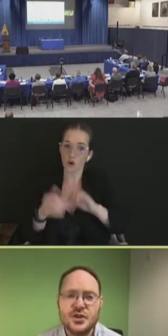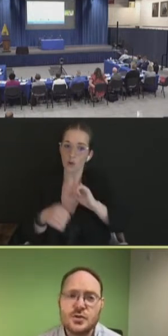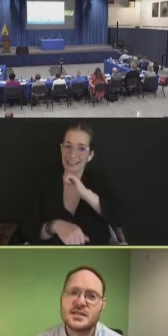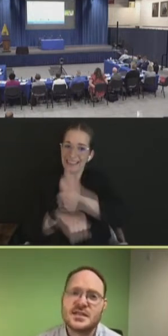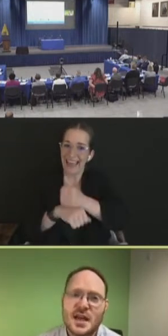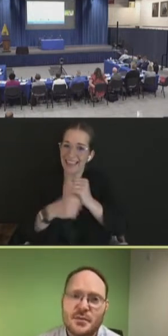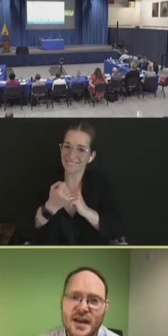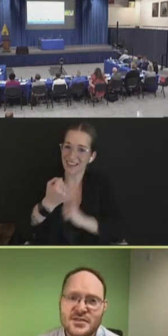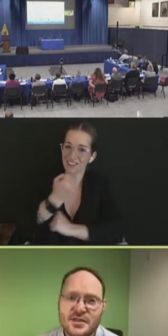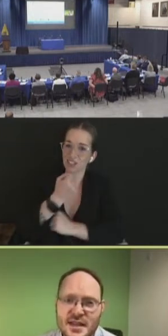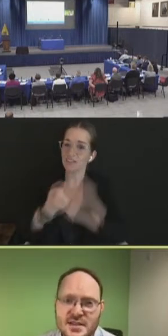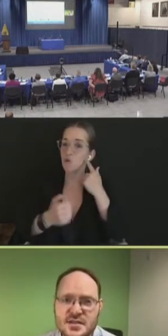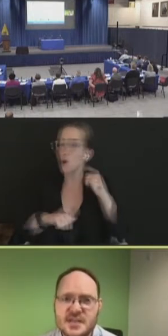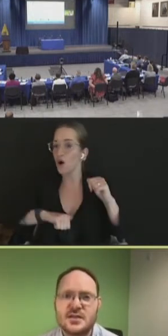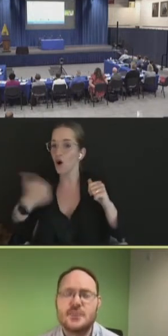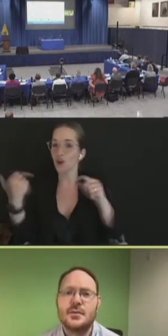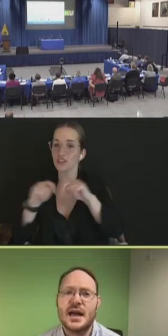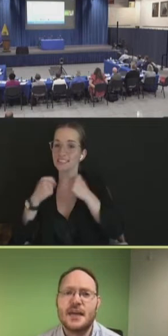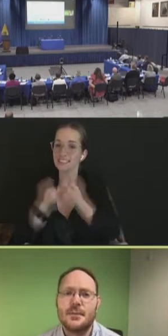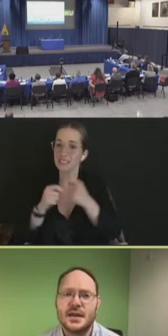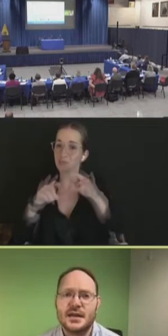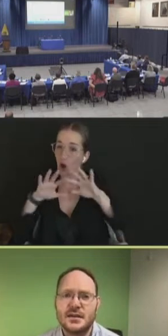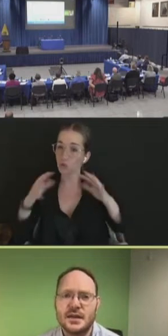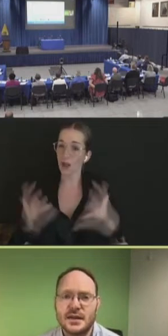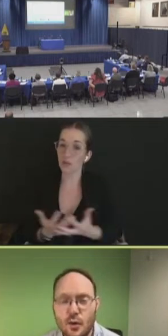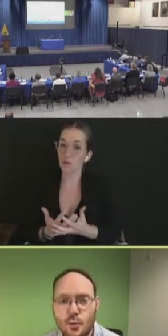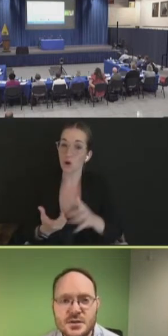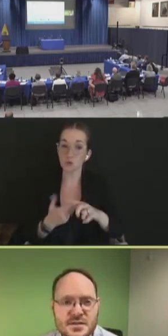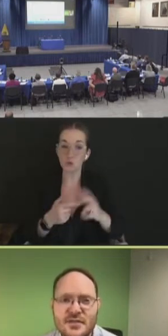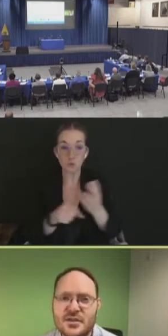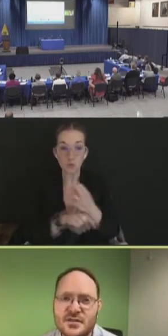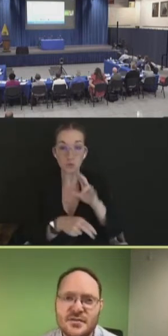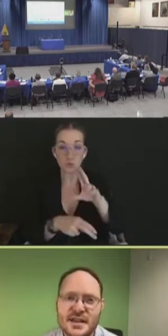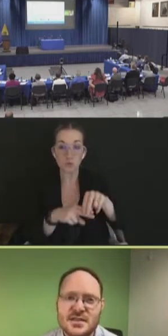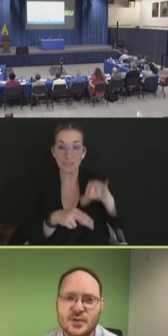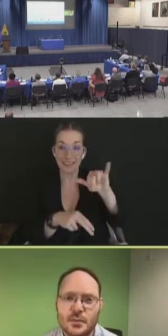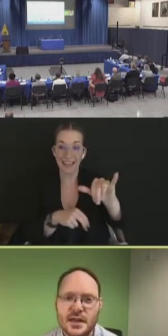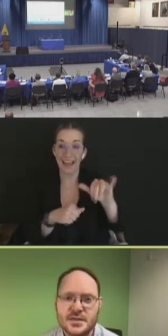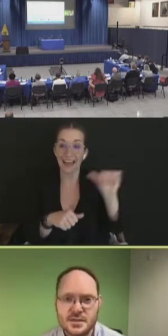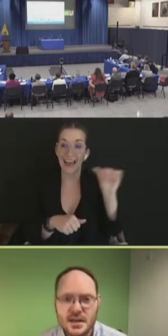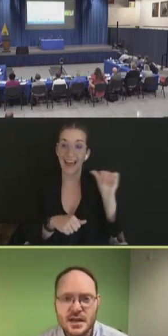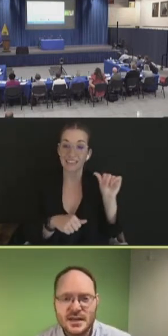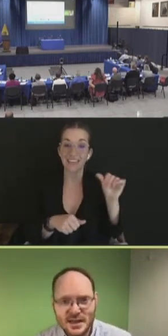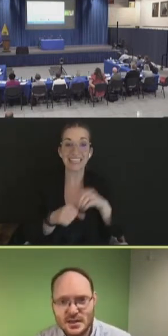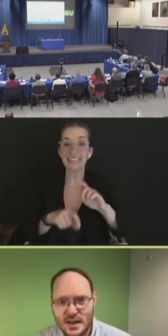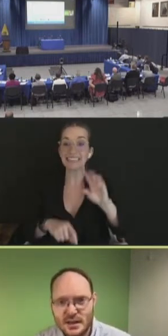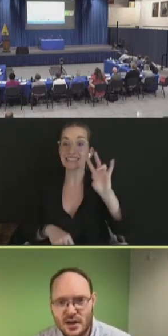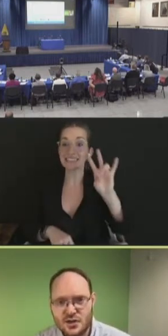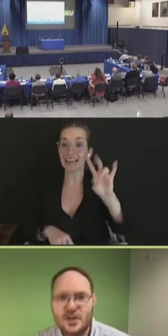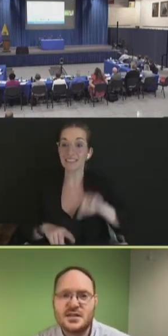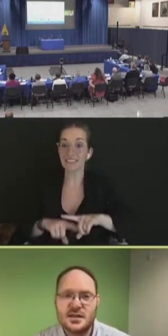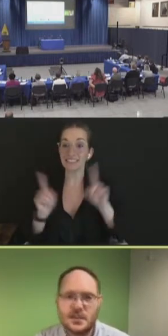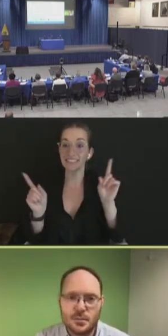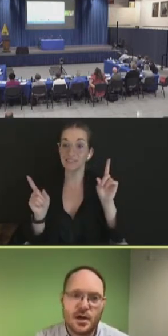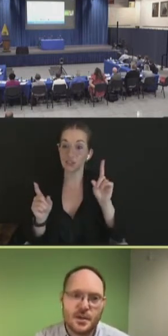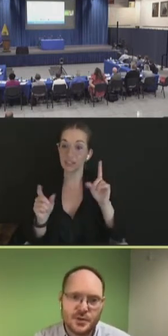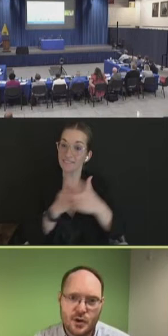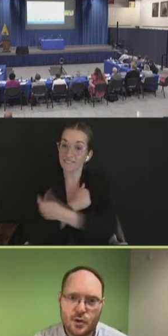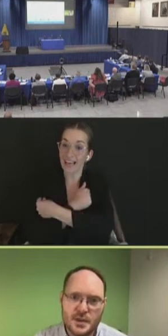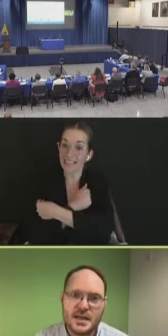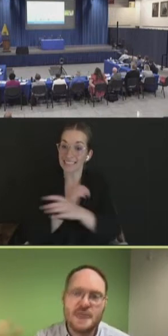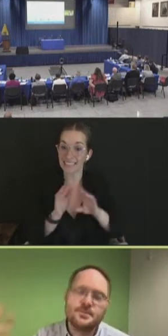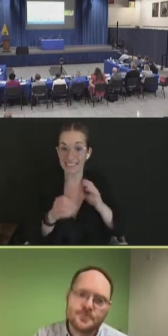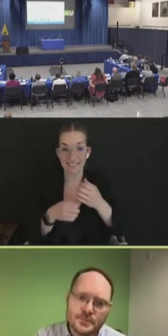to use this type of adjuvantation system in upwards of 7 different vaccine formulations that are trying to deploy